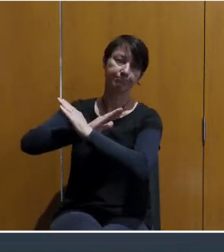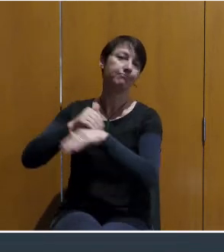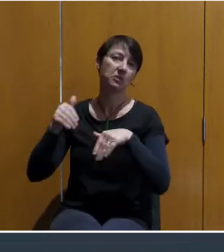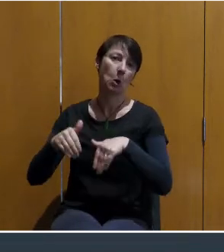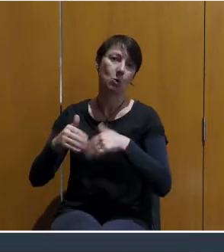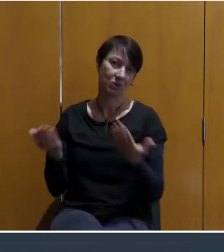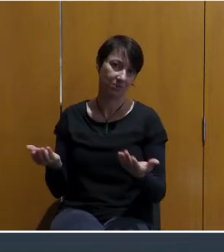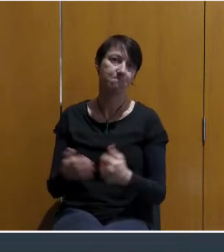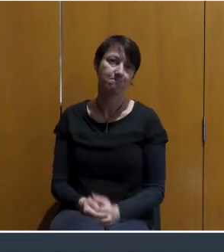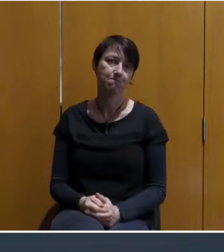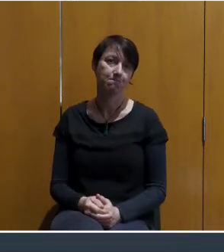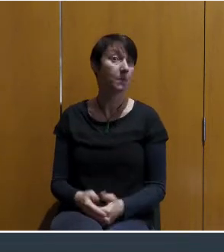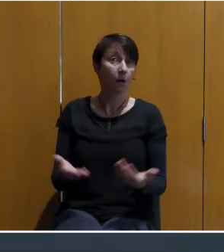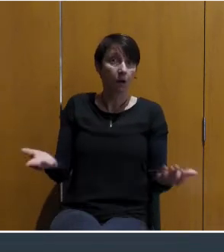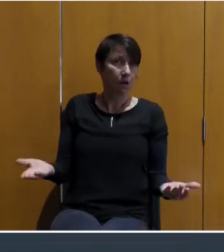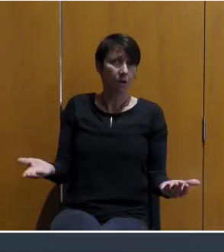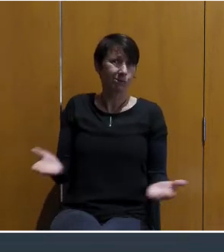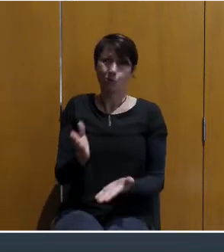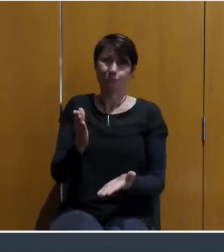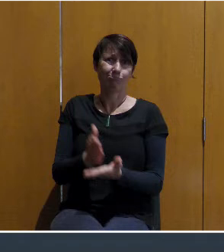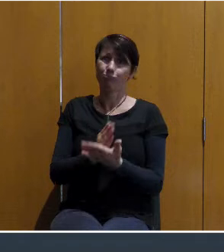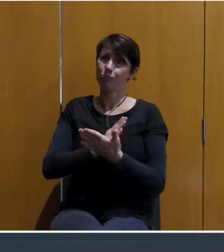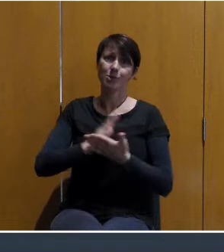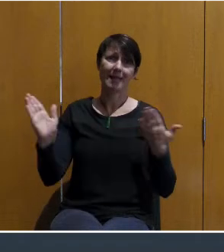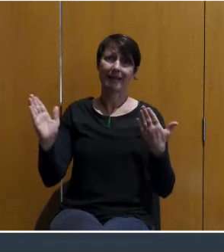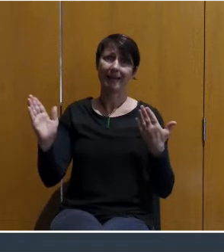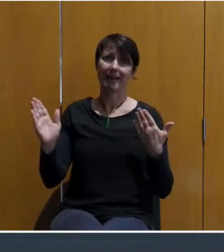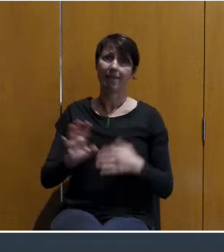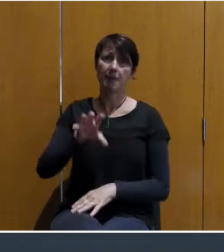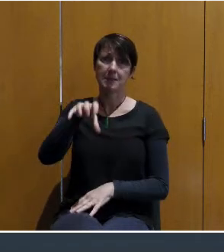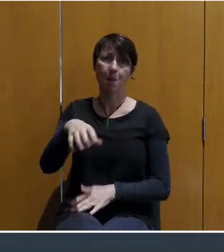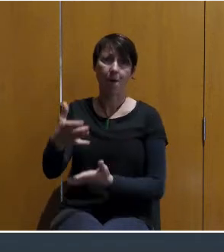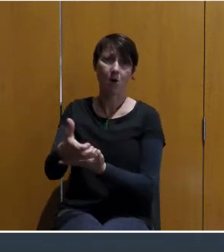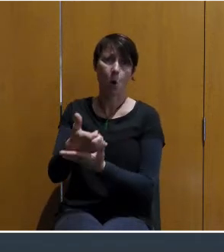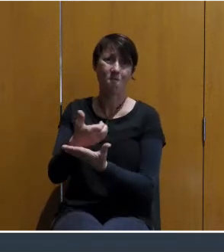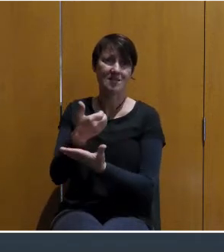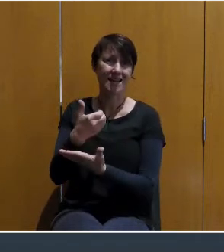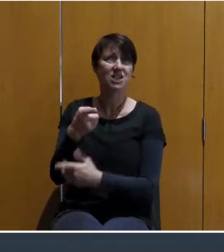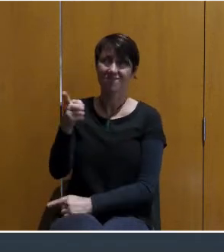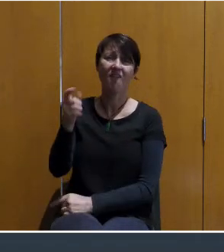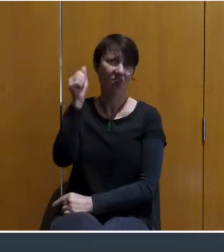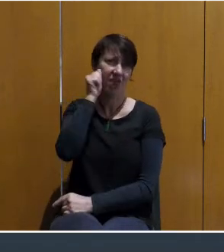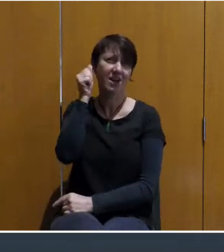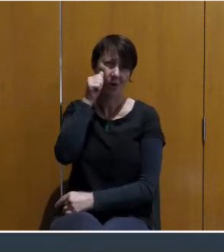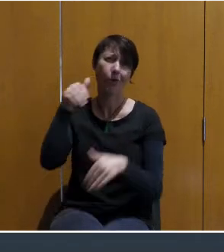obviously, DOC as an organisation recognises dogs as being a problem for